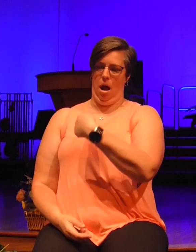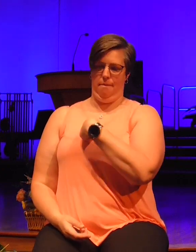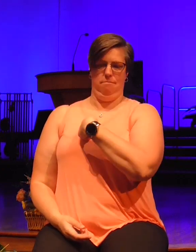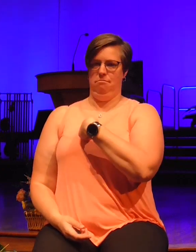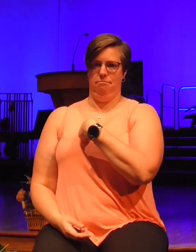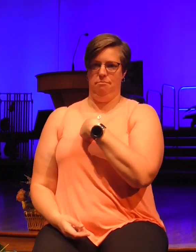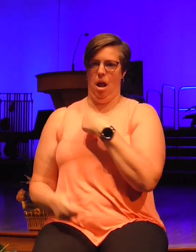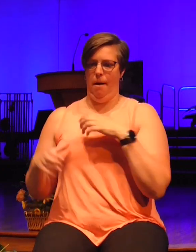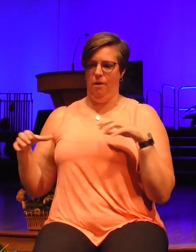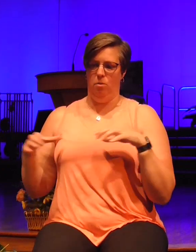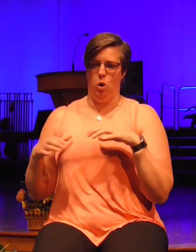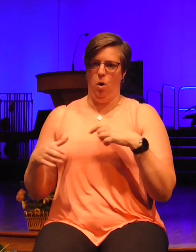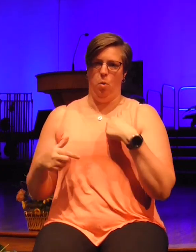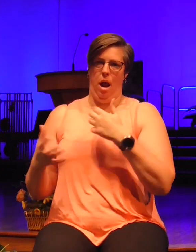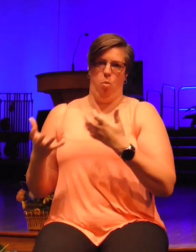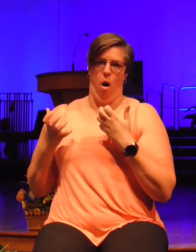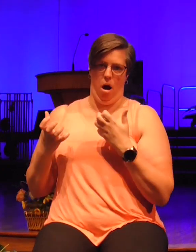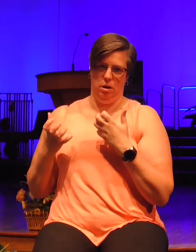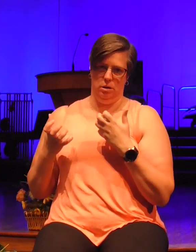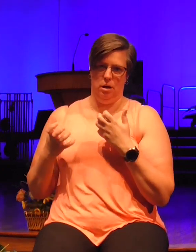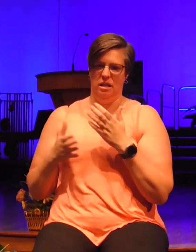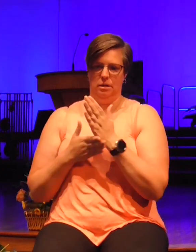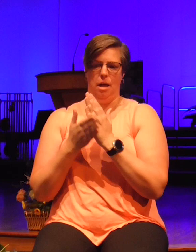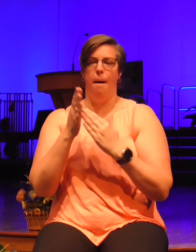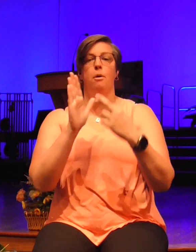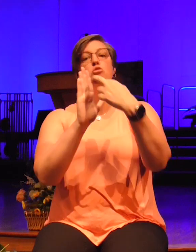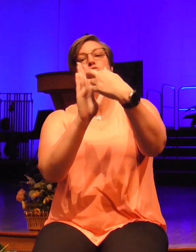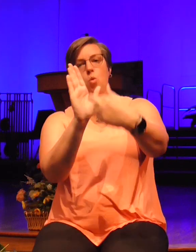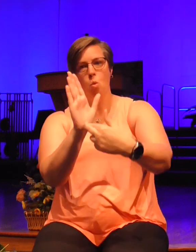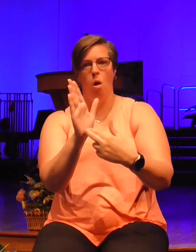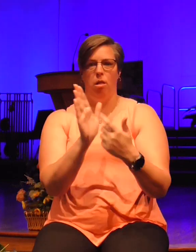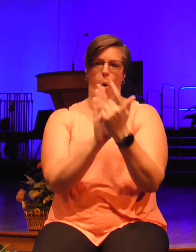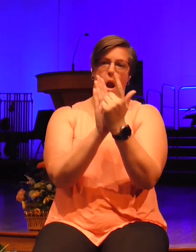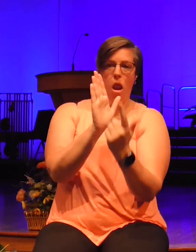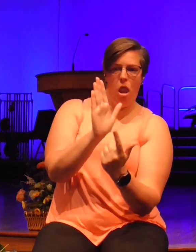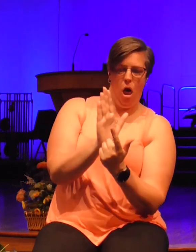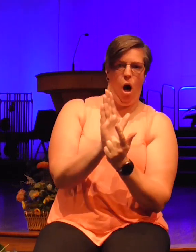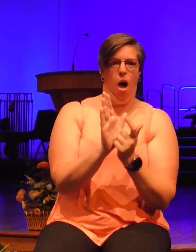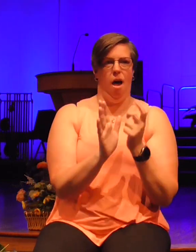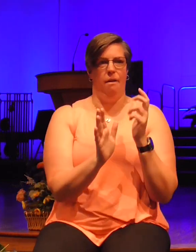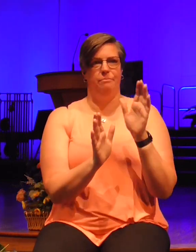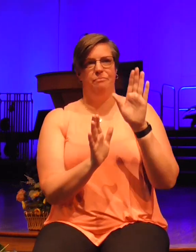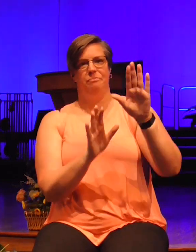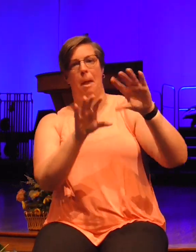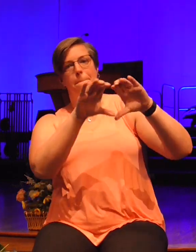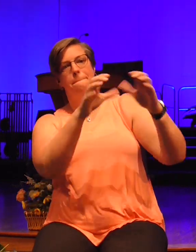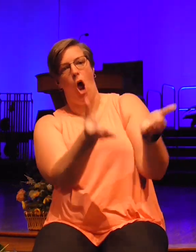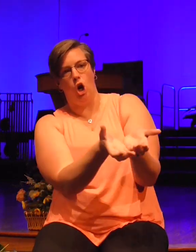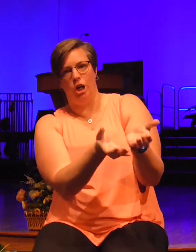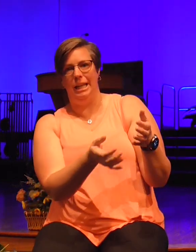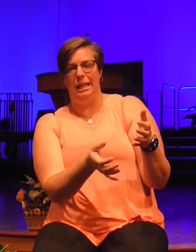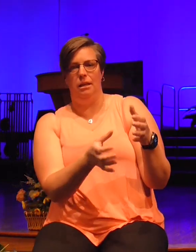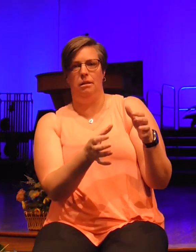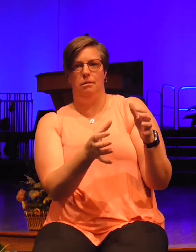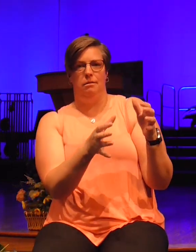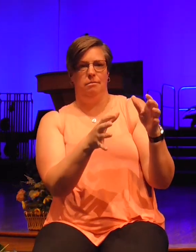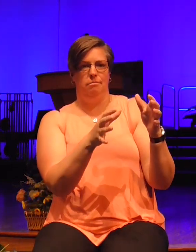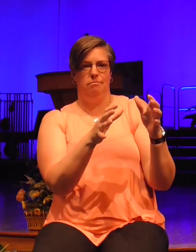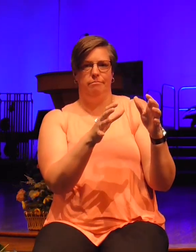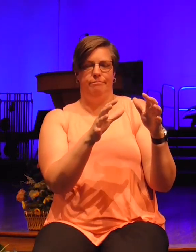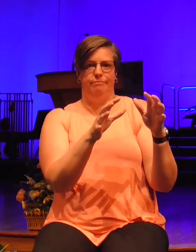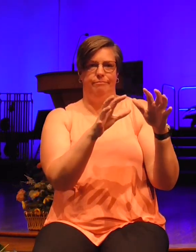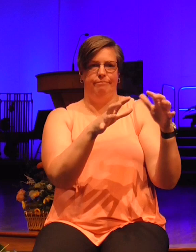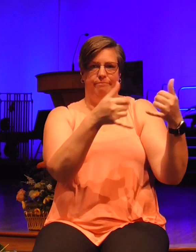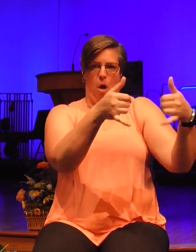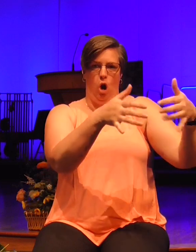to do what we want to do. Some rule, some law, some political party, some ideal that's